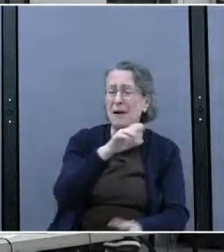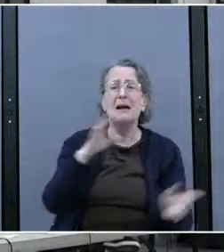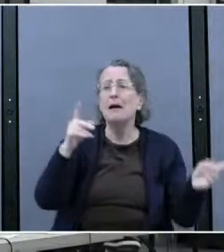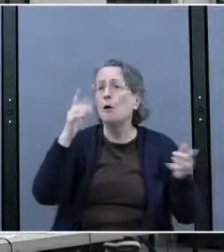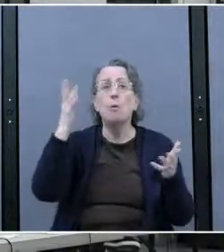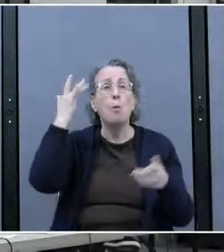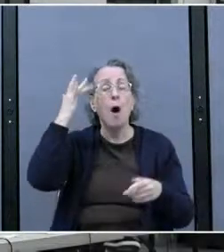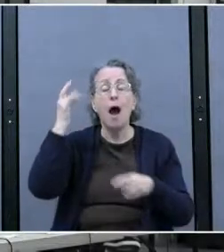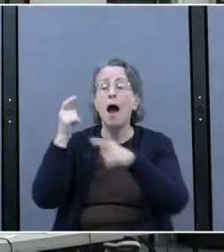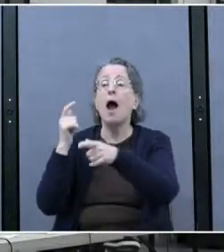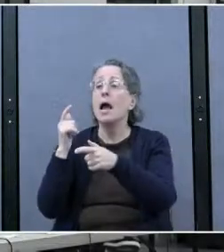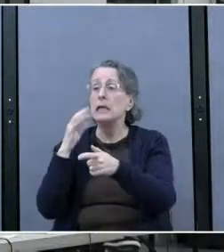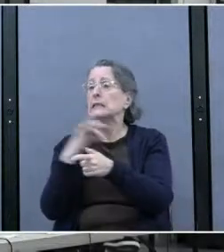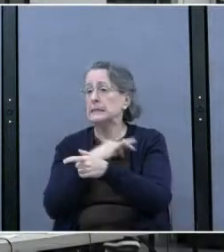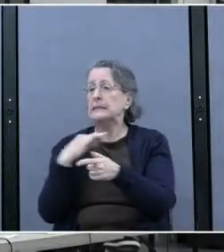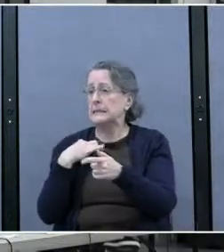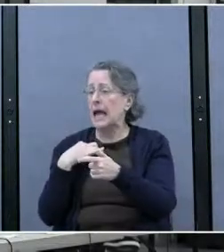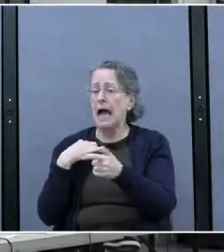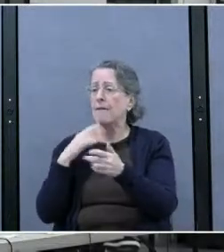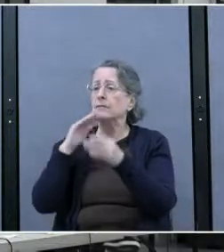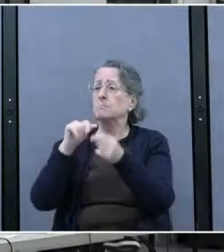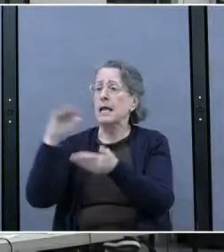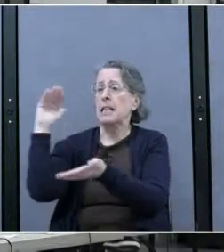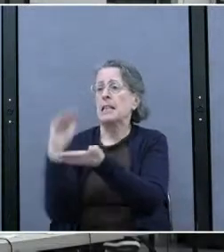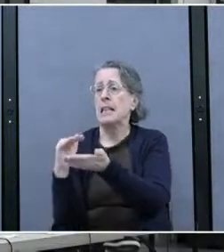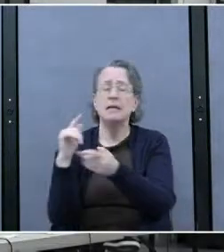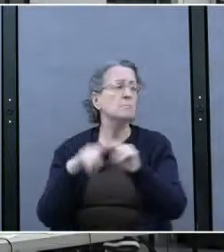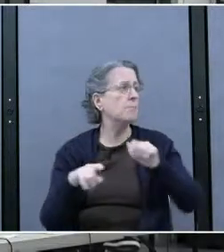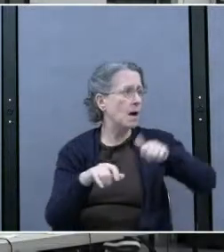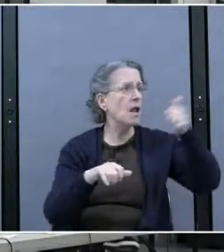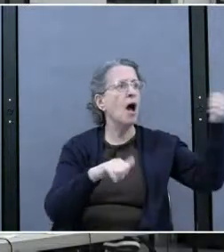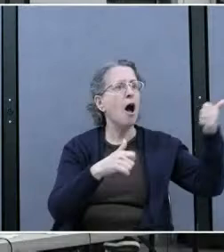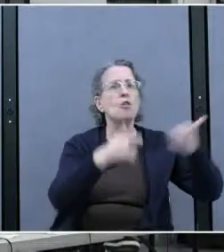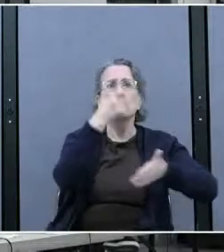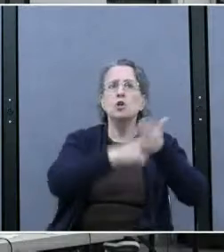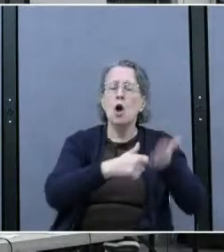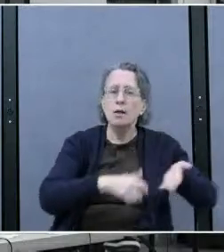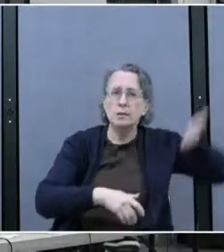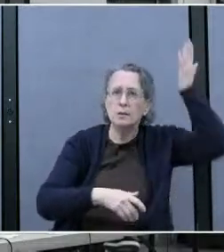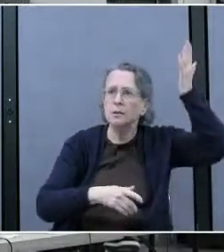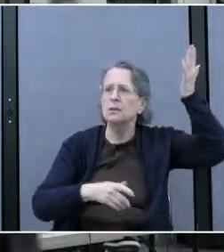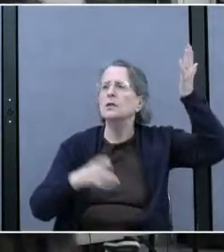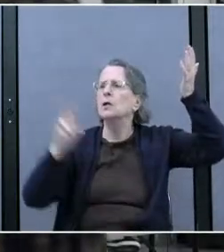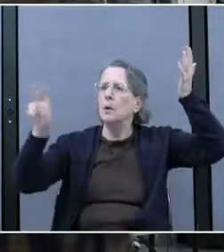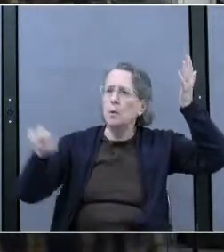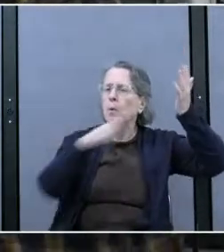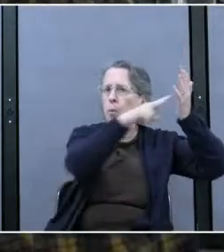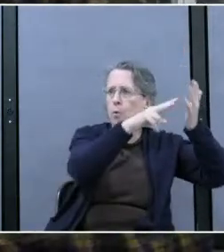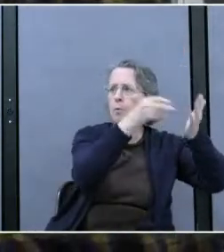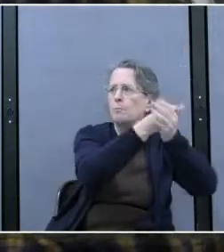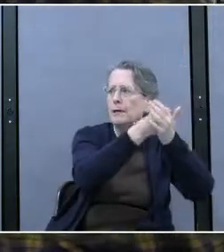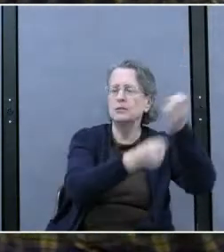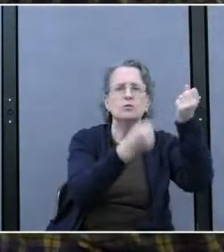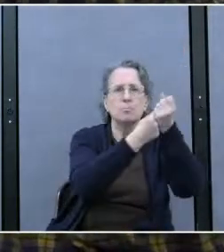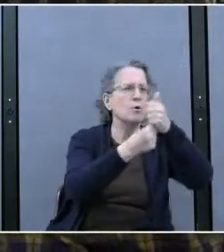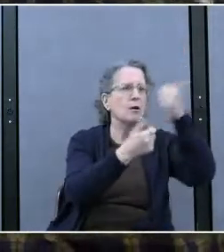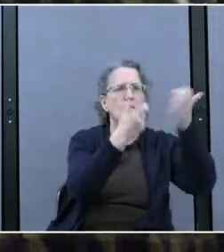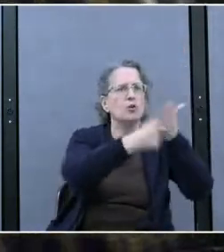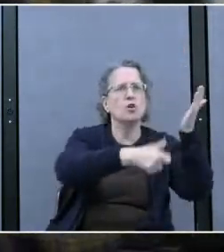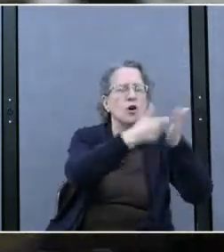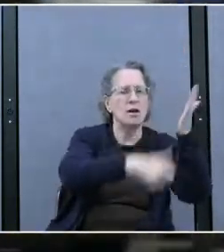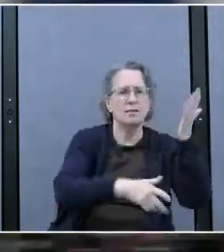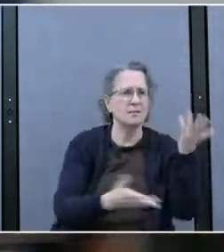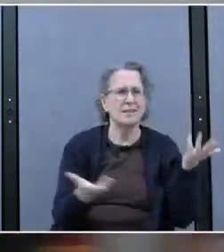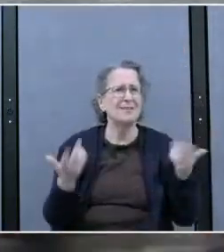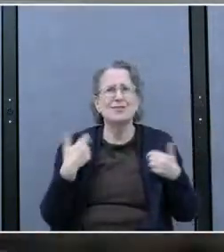been excessive expenses somewhere else. So I'm just sort of struggling to figure out how to